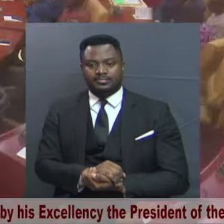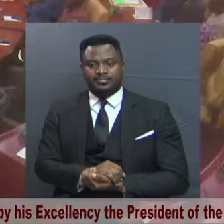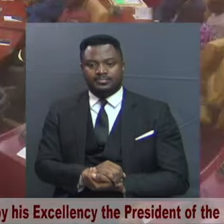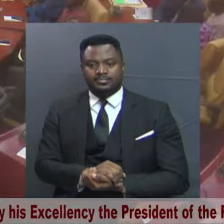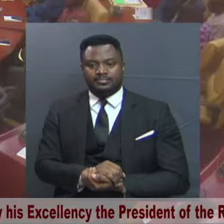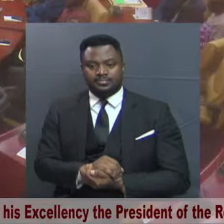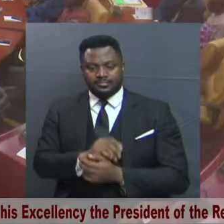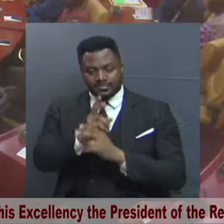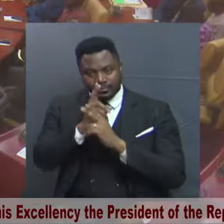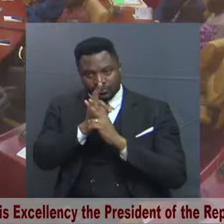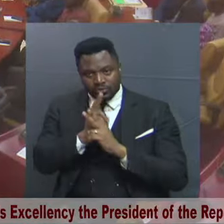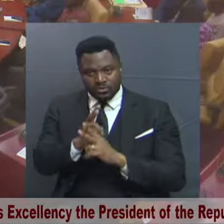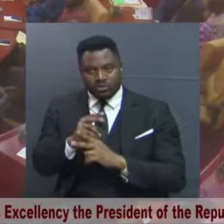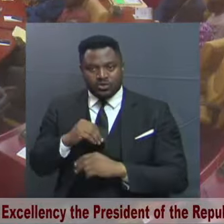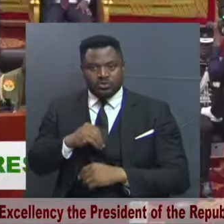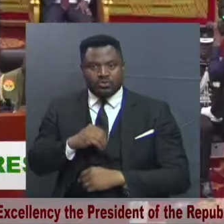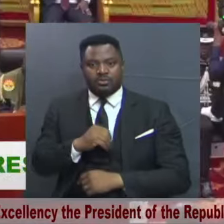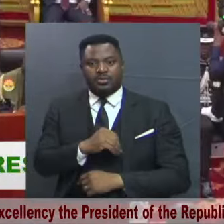honorable